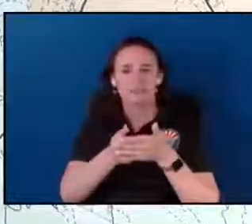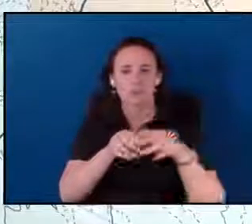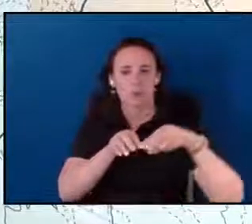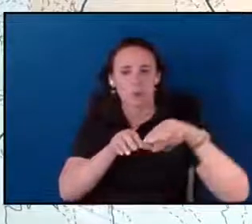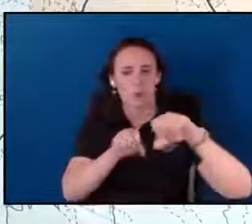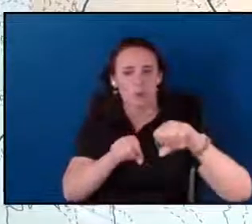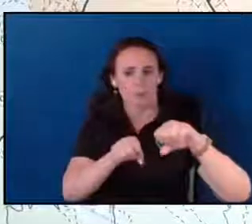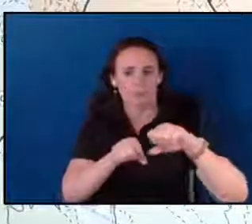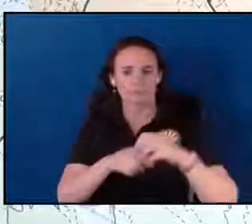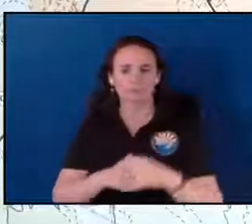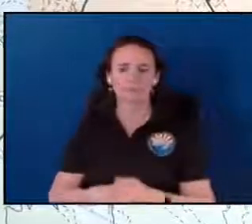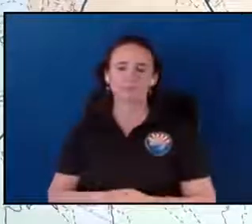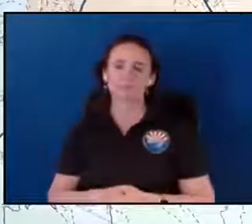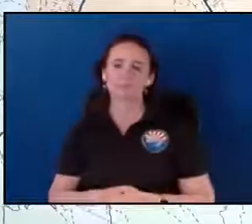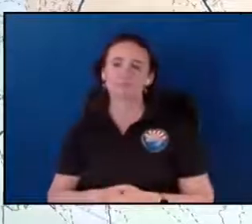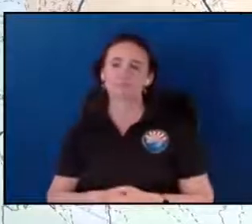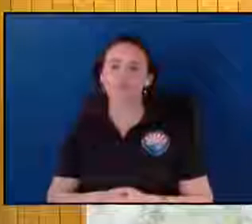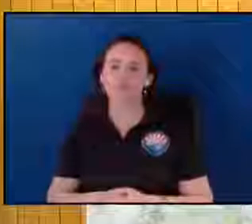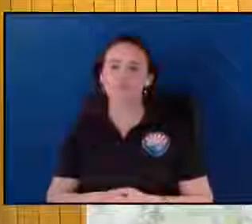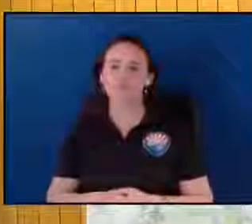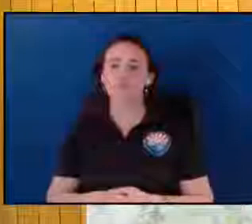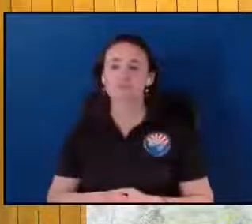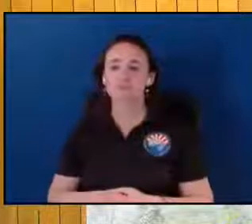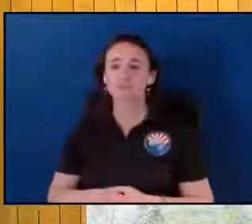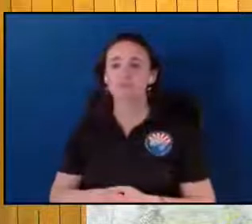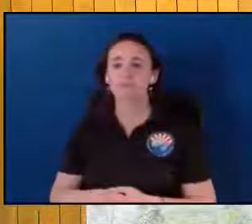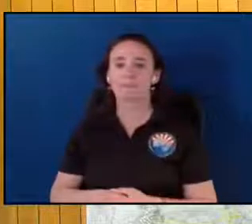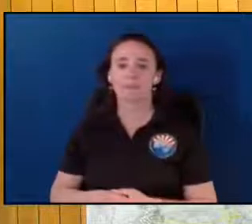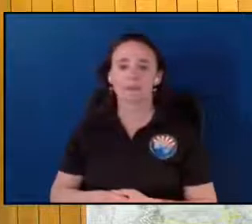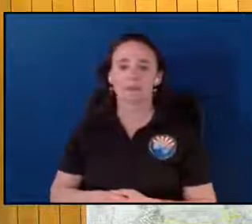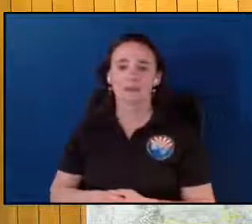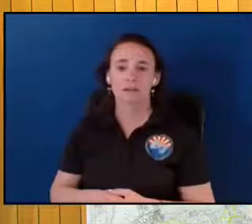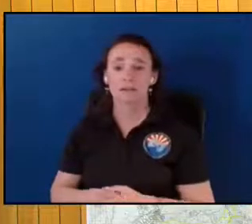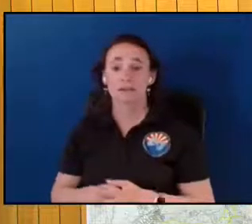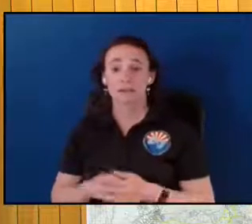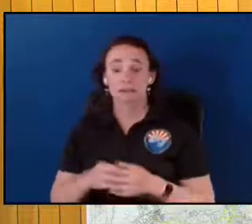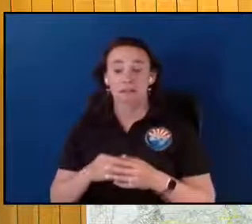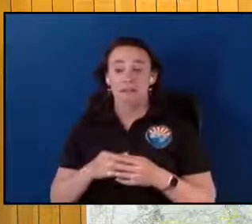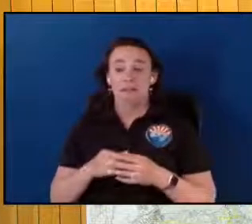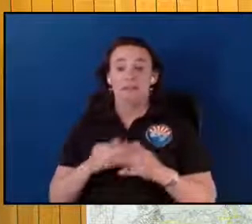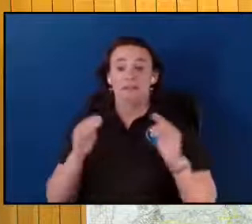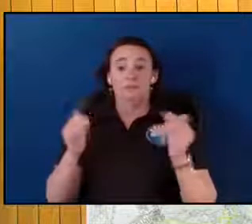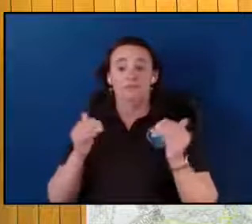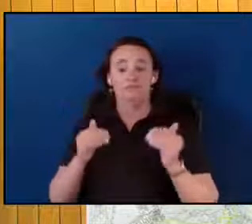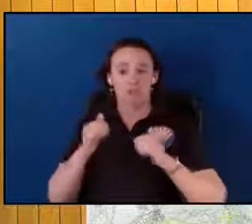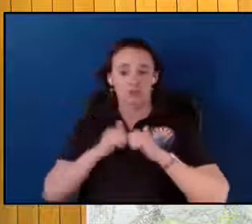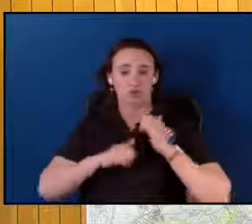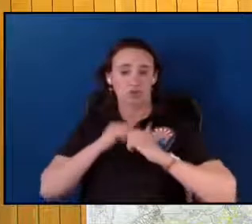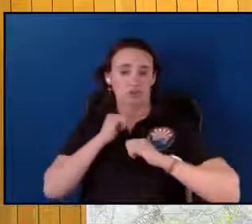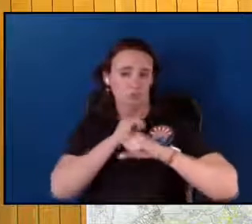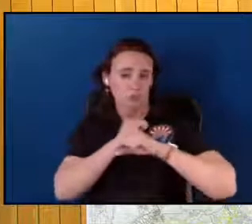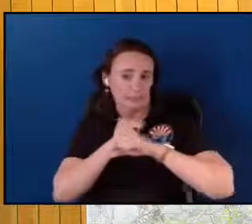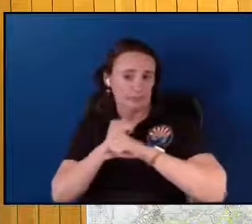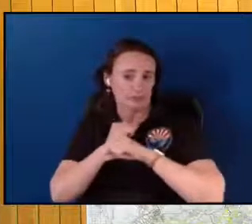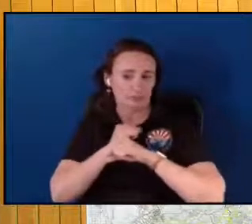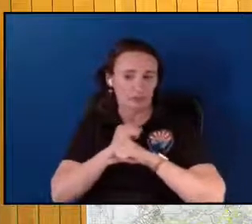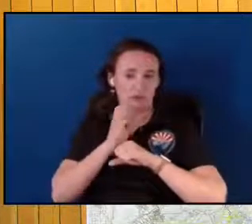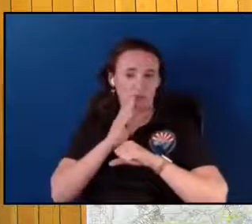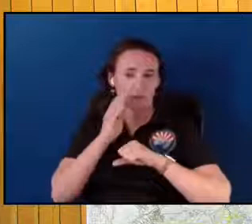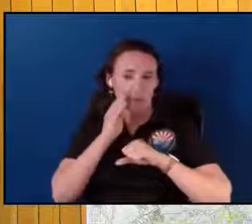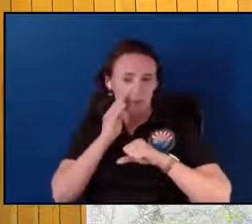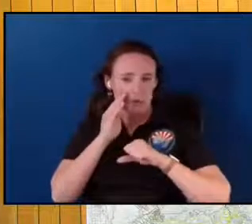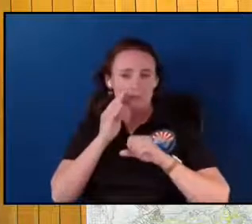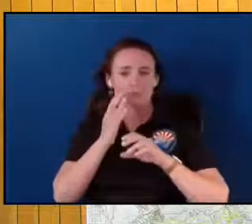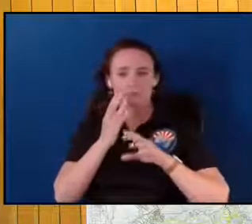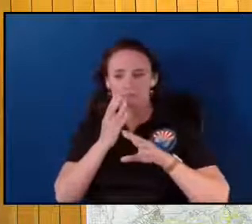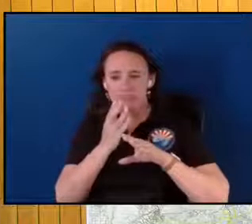other stuff that's gone around the fire is the structure protection that's in place along the 518 corridor. Working to find